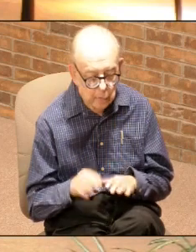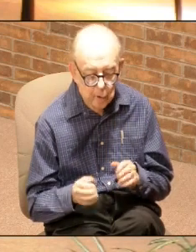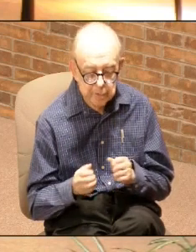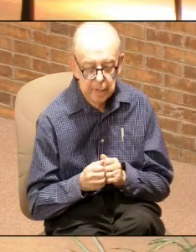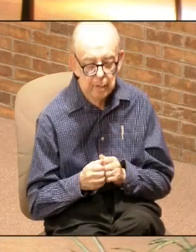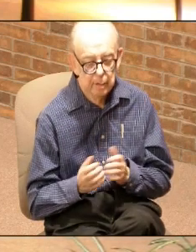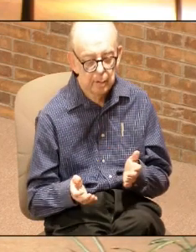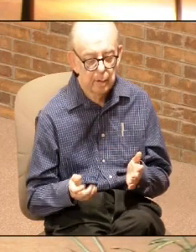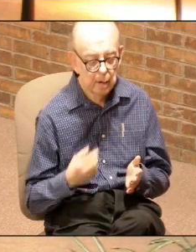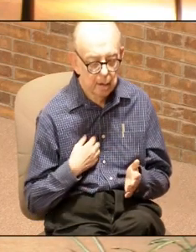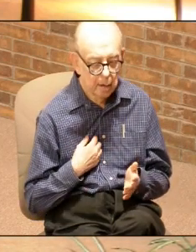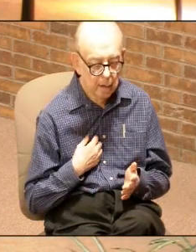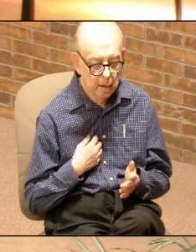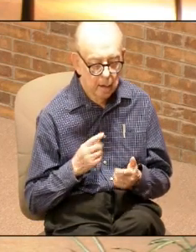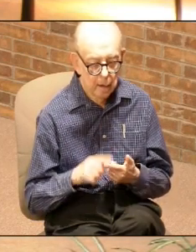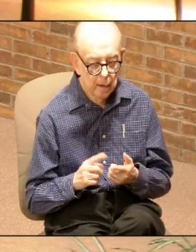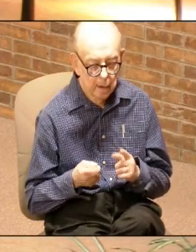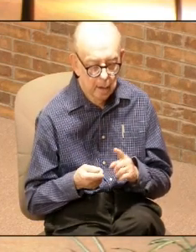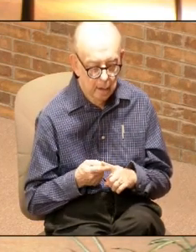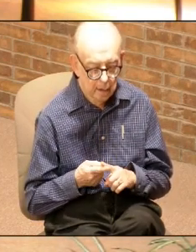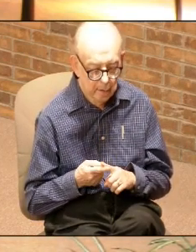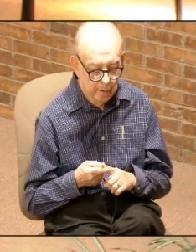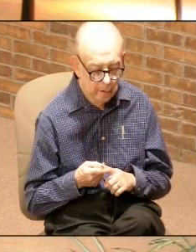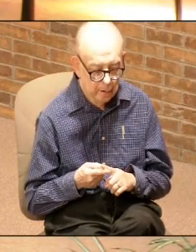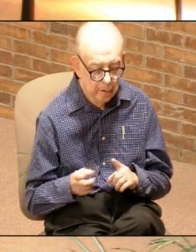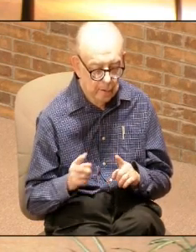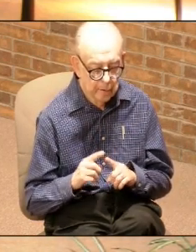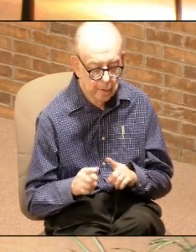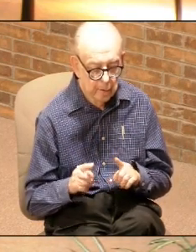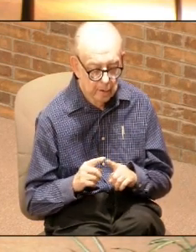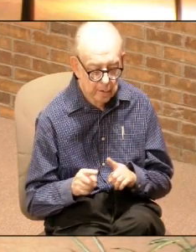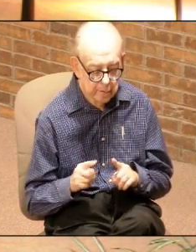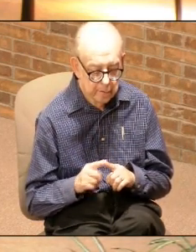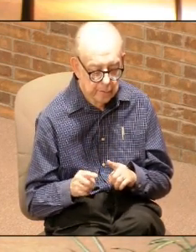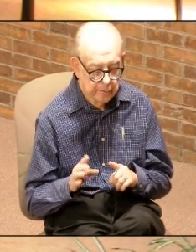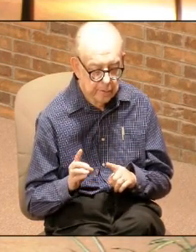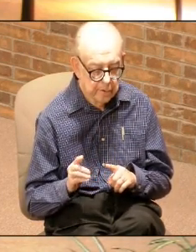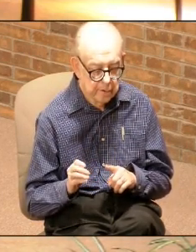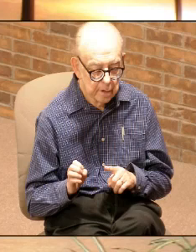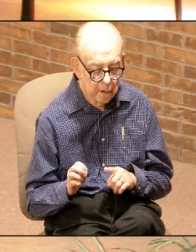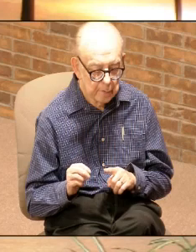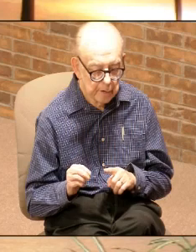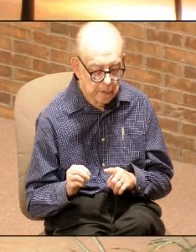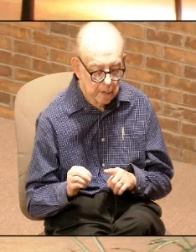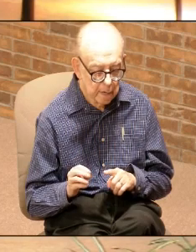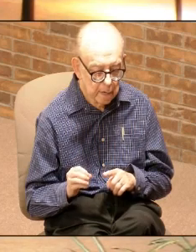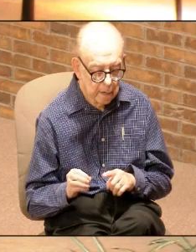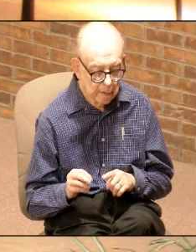I've got friends that are of different faith and different denominations.